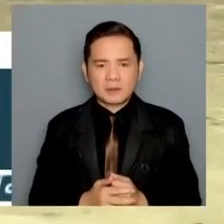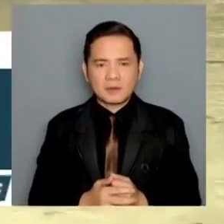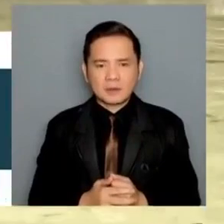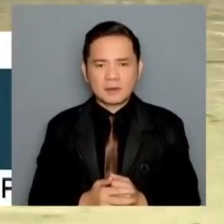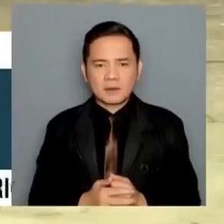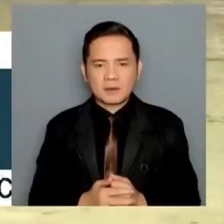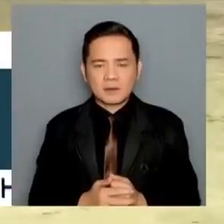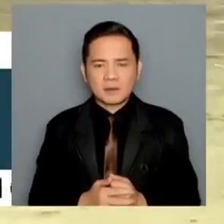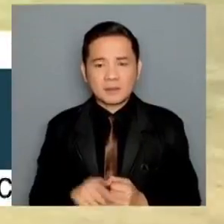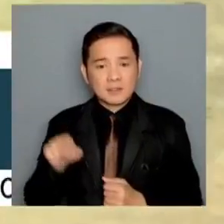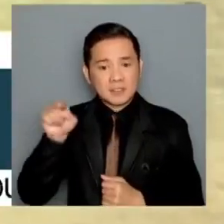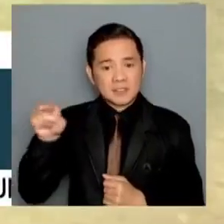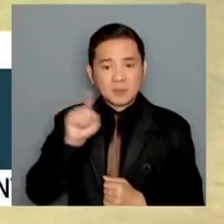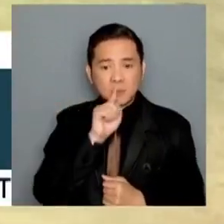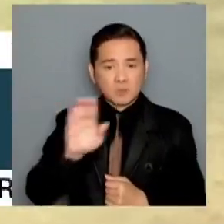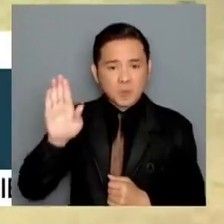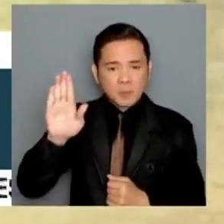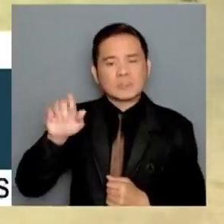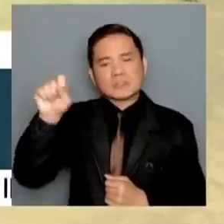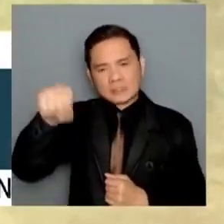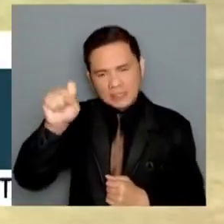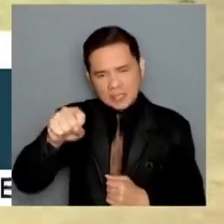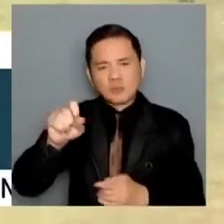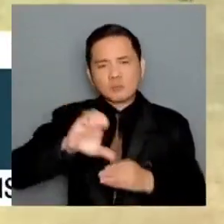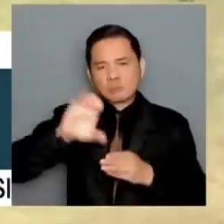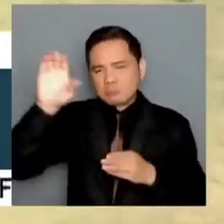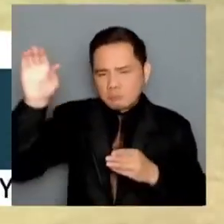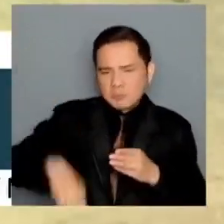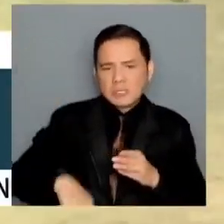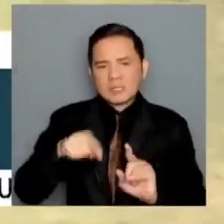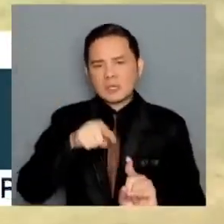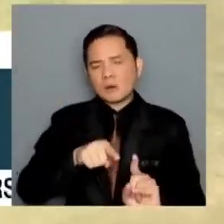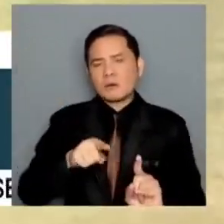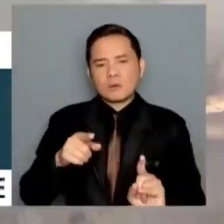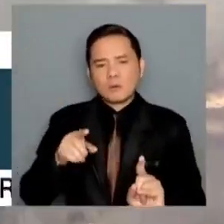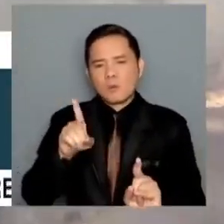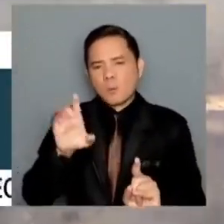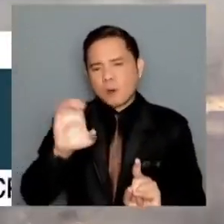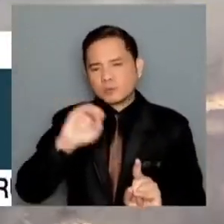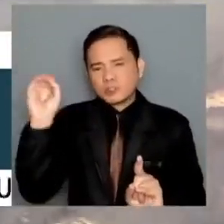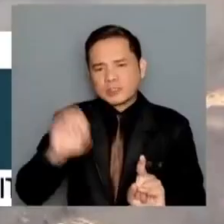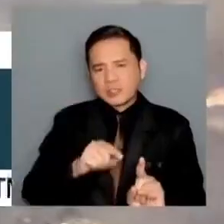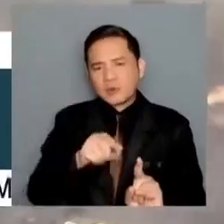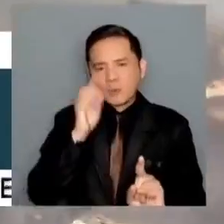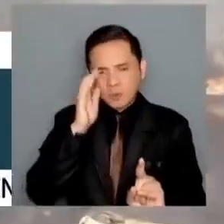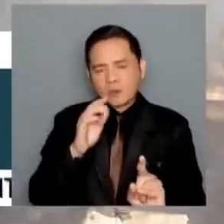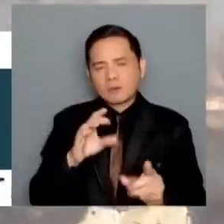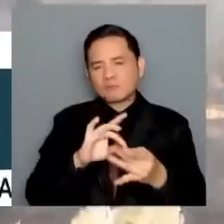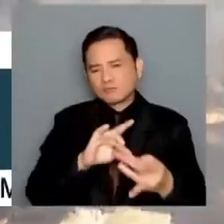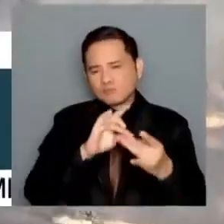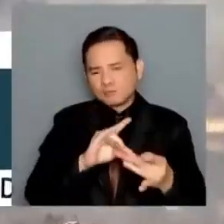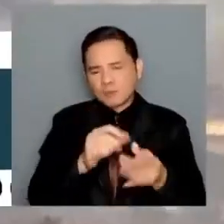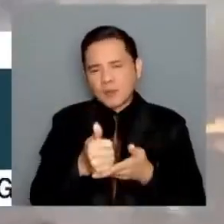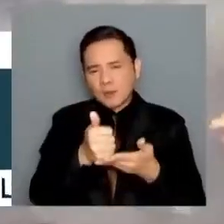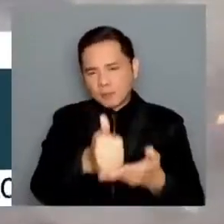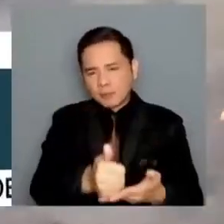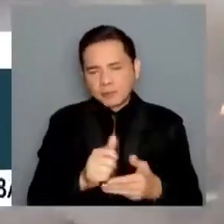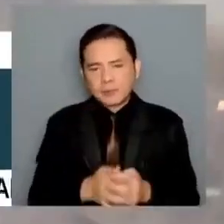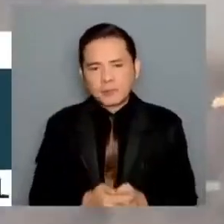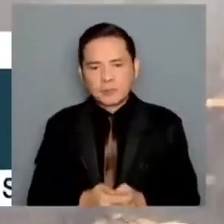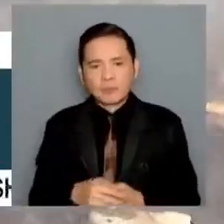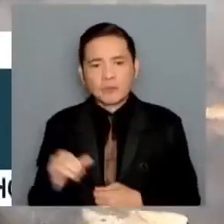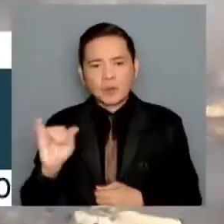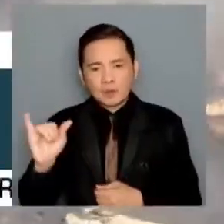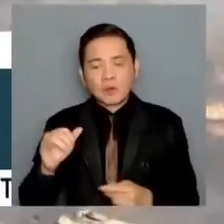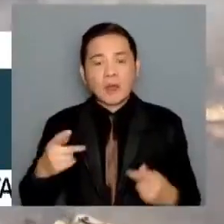of 100% full cooperation. When we discussed the possible compensation, they have assured us that there is an